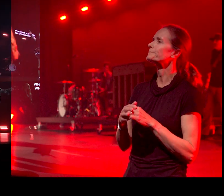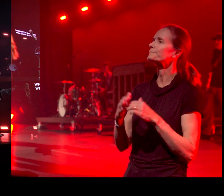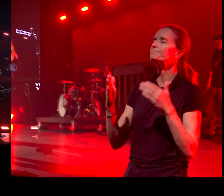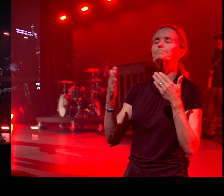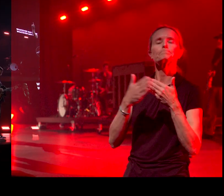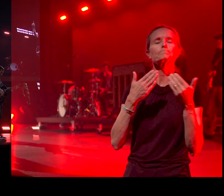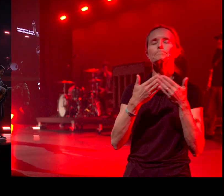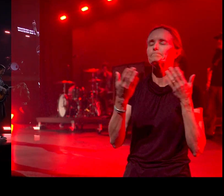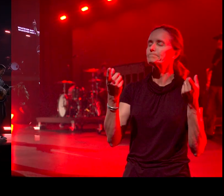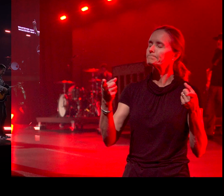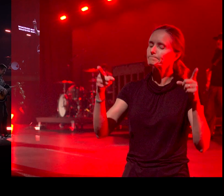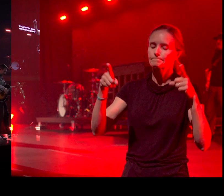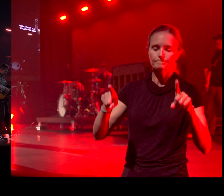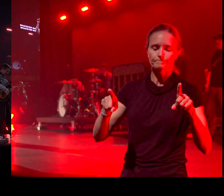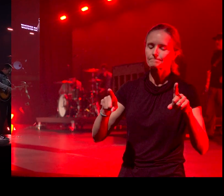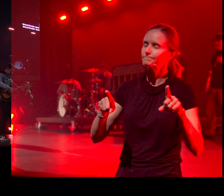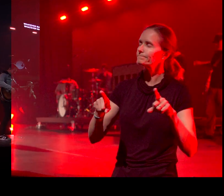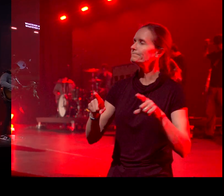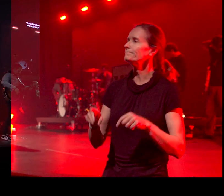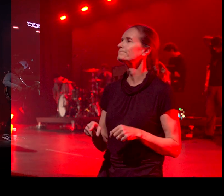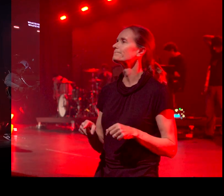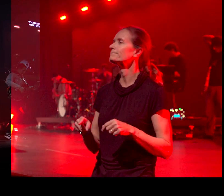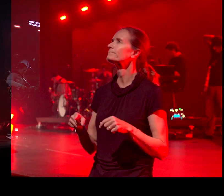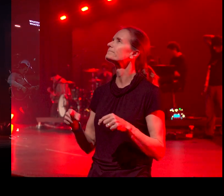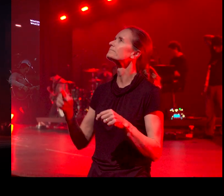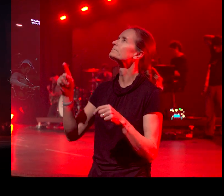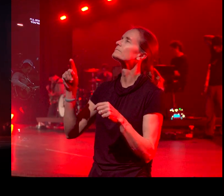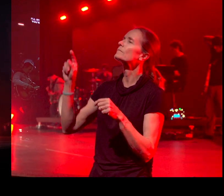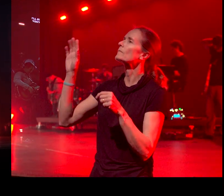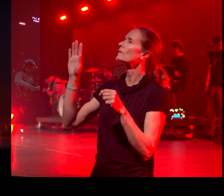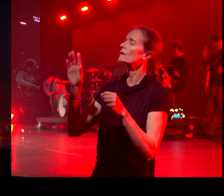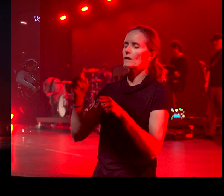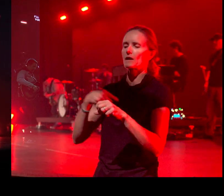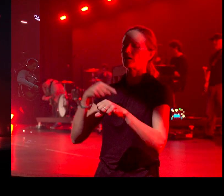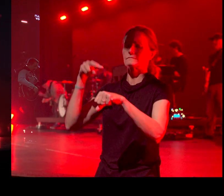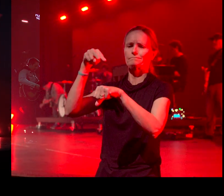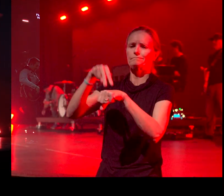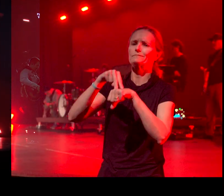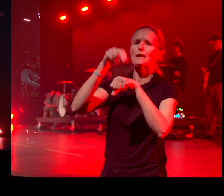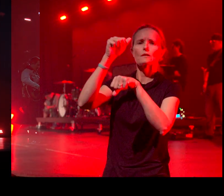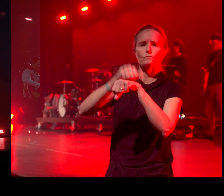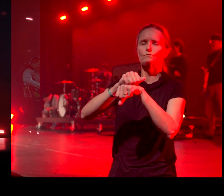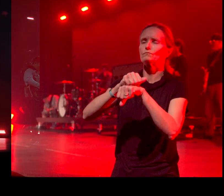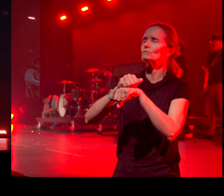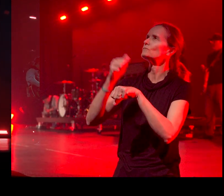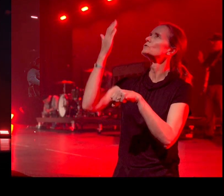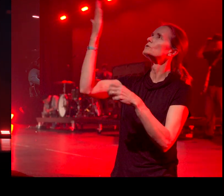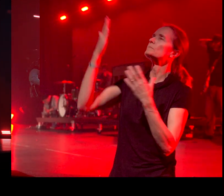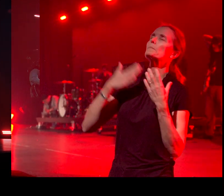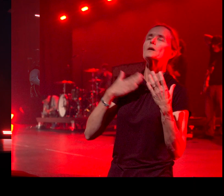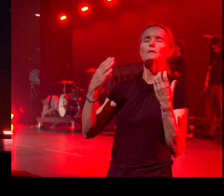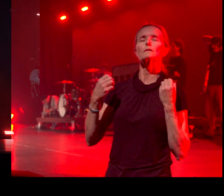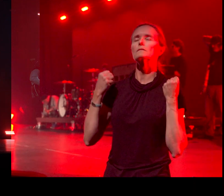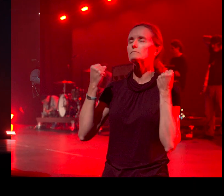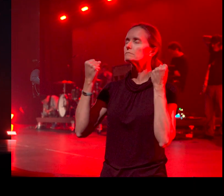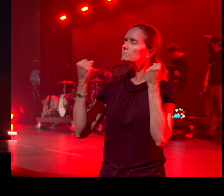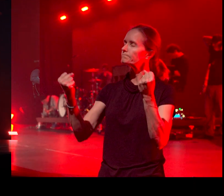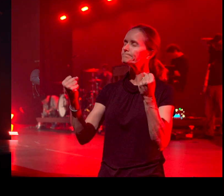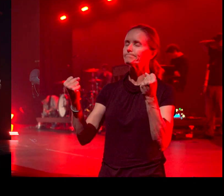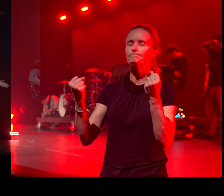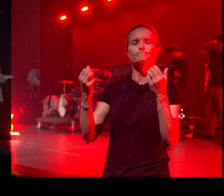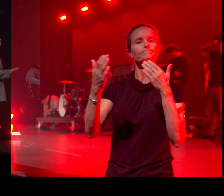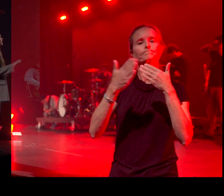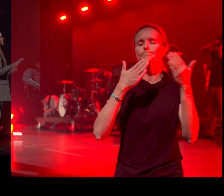Whatever may come, whatever may pass, I'll stand on this rock, you're my